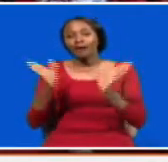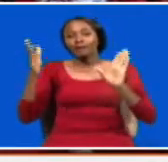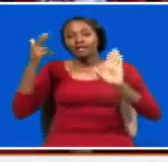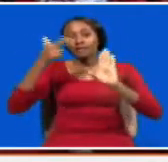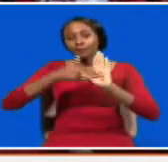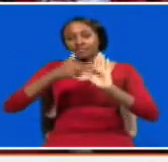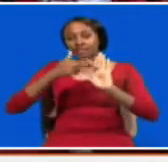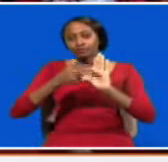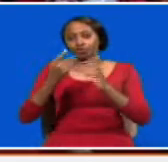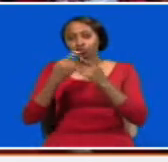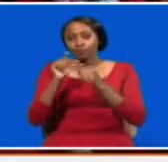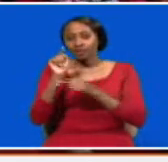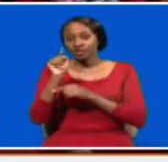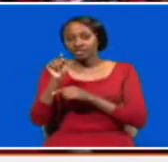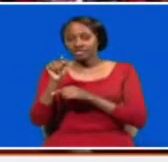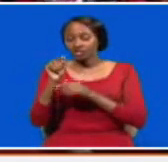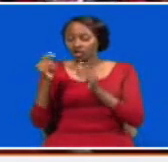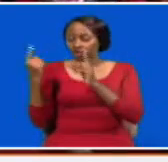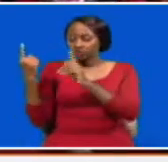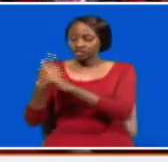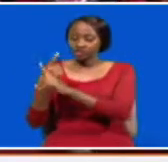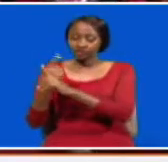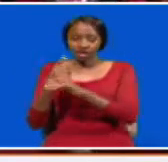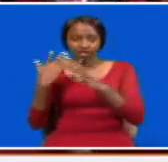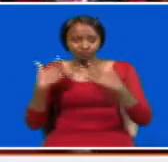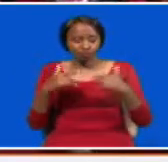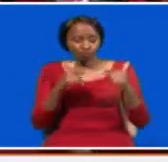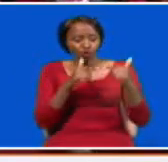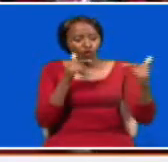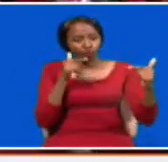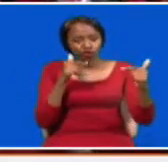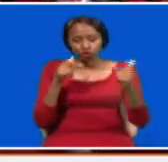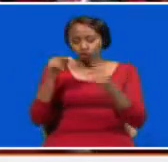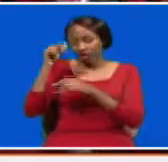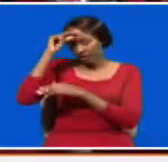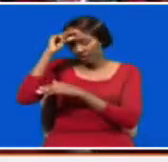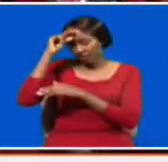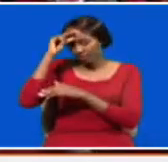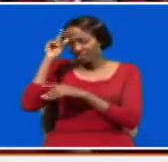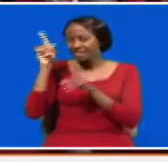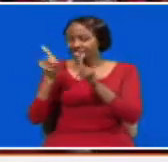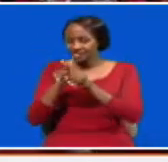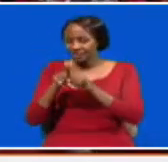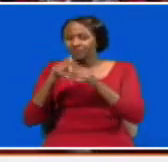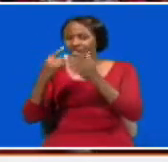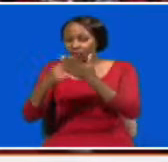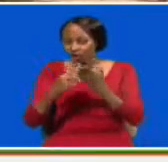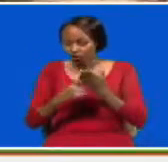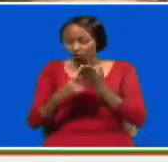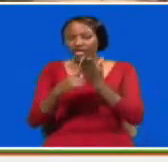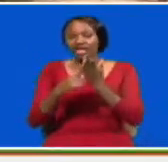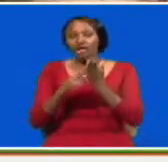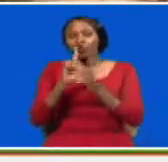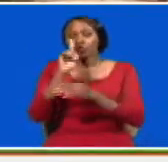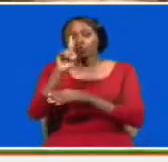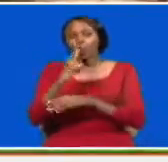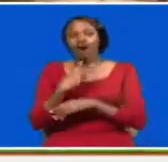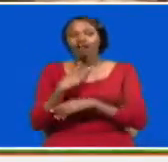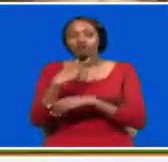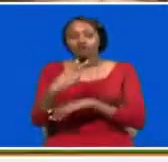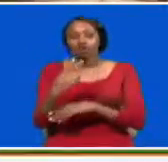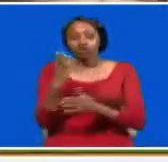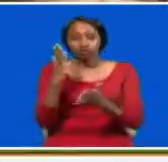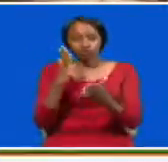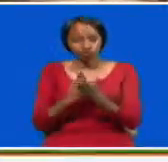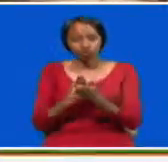umeonekana kuzileta pamoja pande zote bungeni, upinzani na serikali wakionekana kuzungumza kwa sauti moja. This is a bill we are going